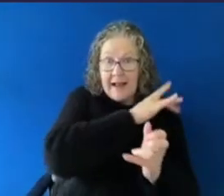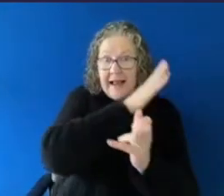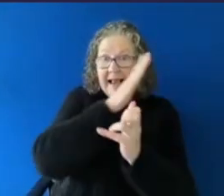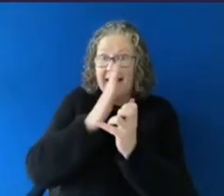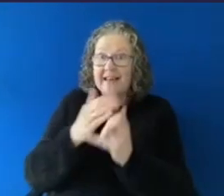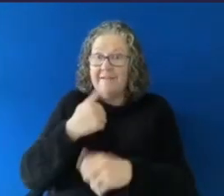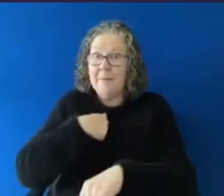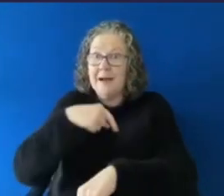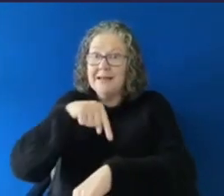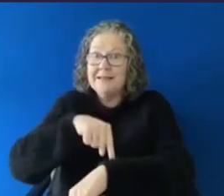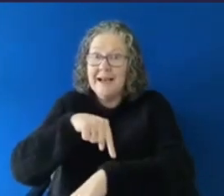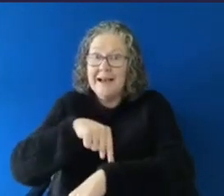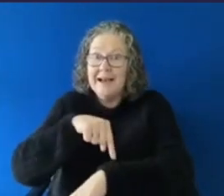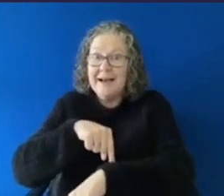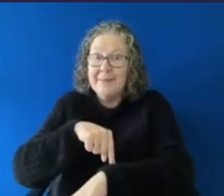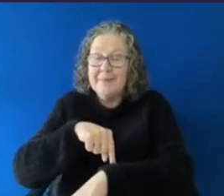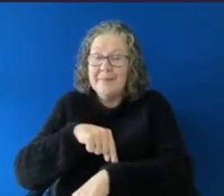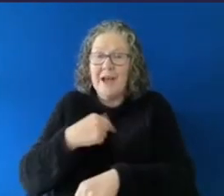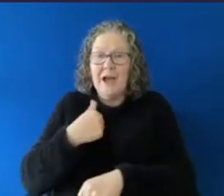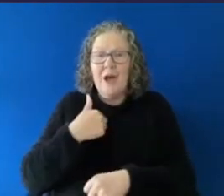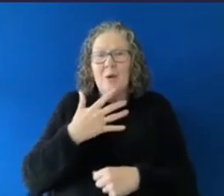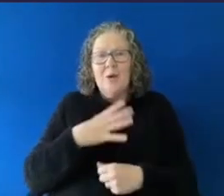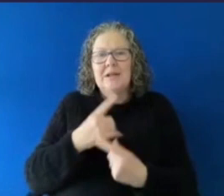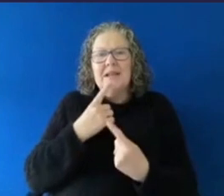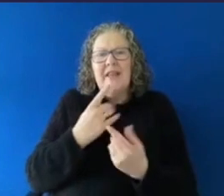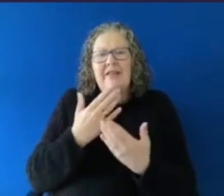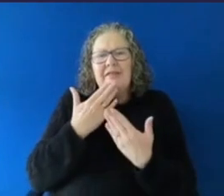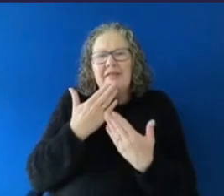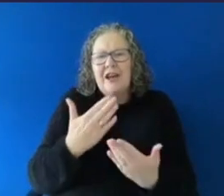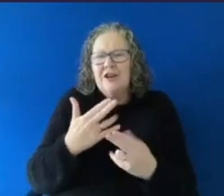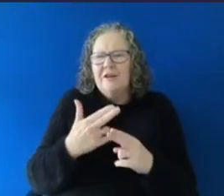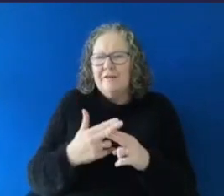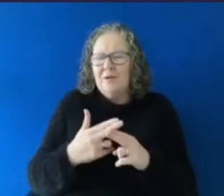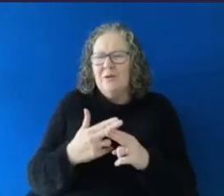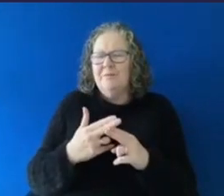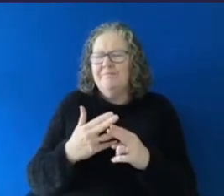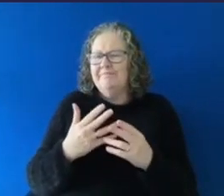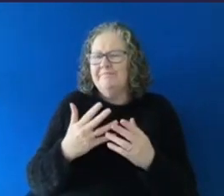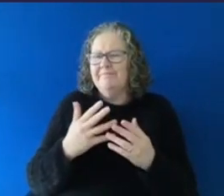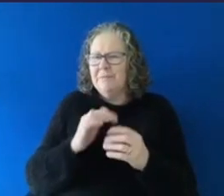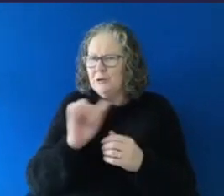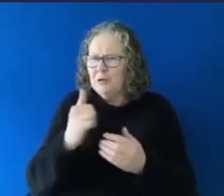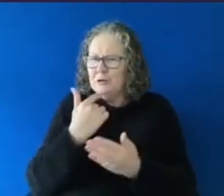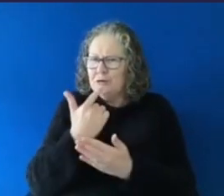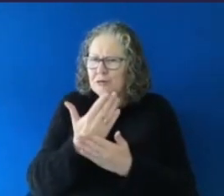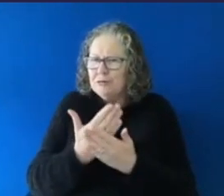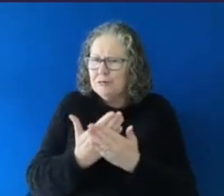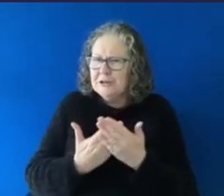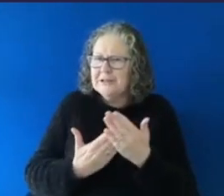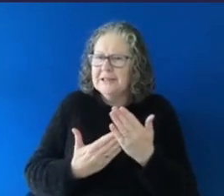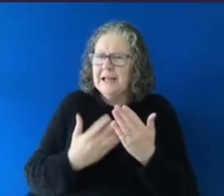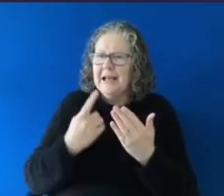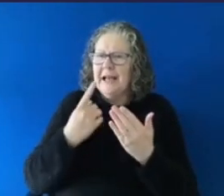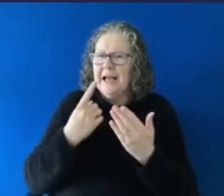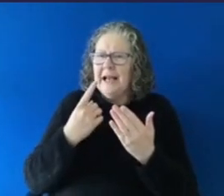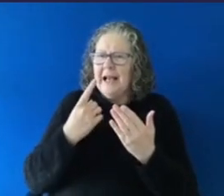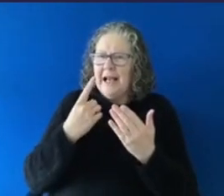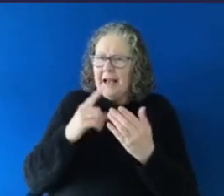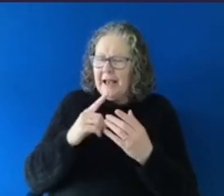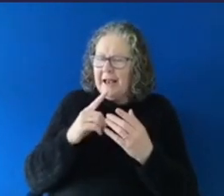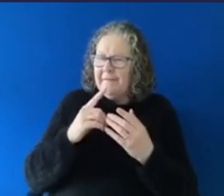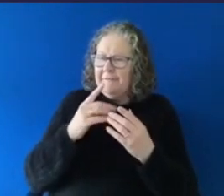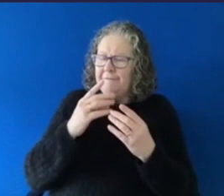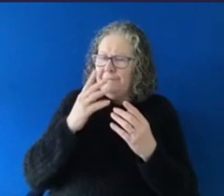time here, and I wanted to say thank you for the stories and photos that I've been